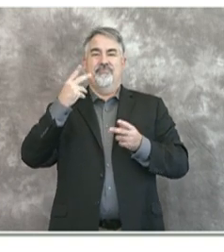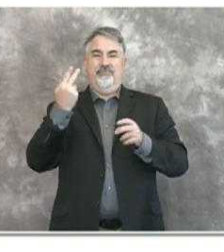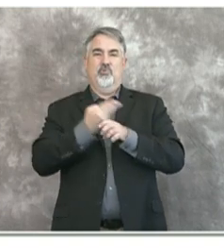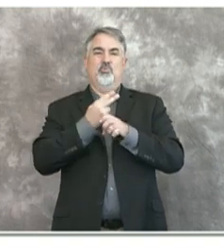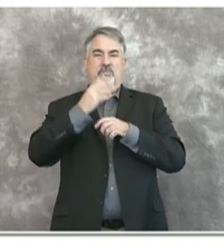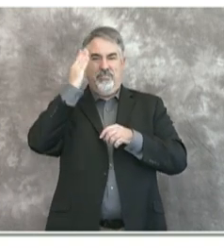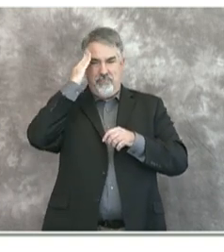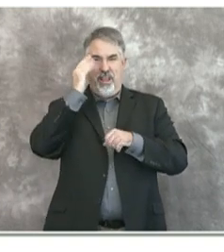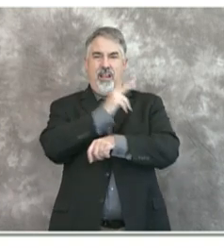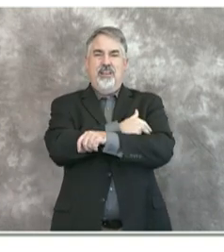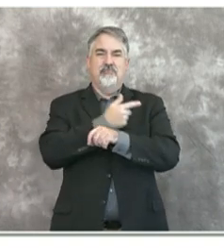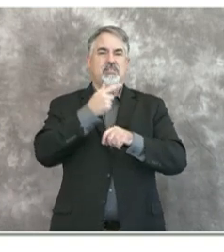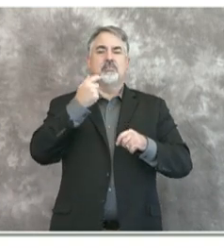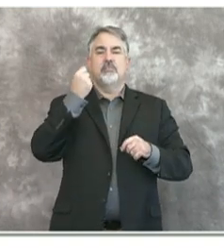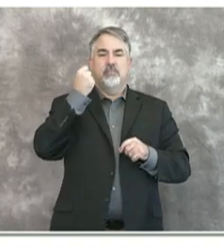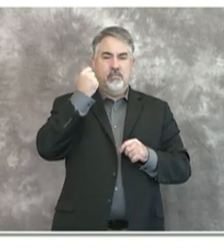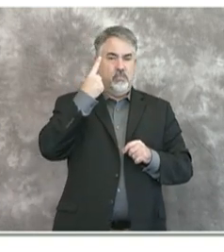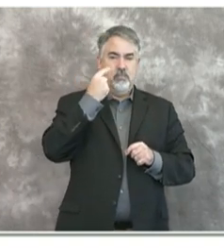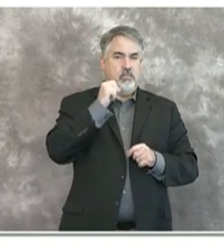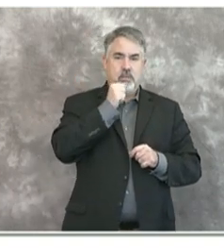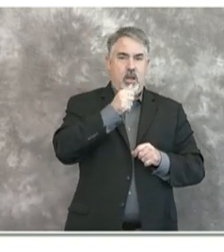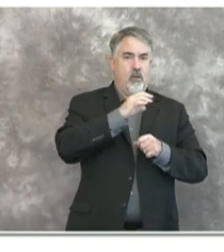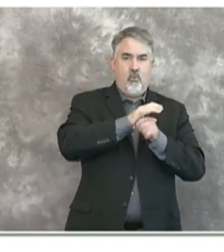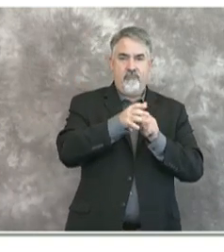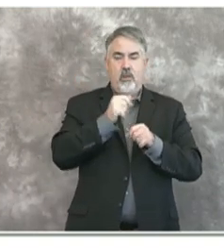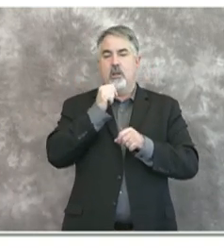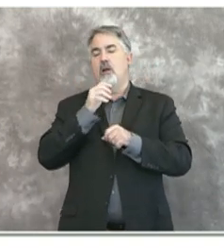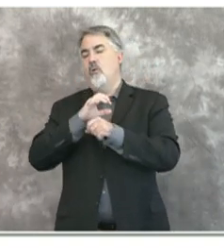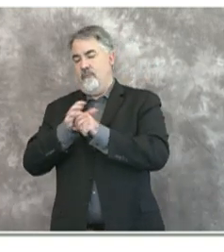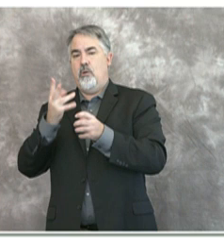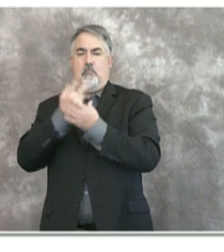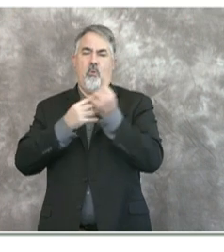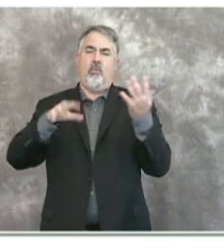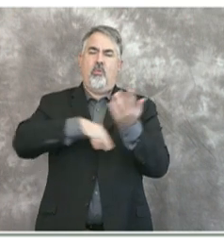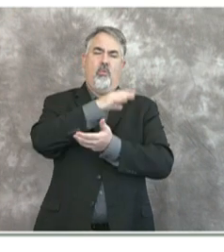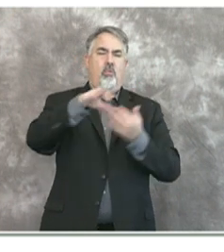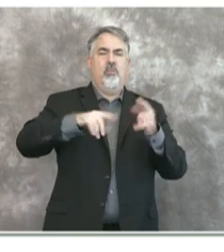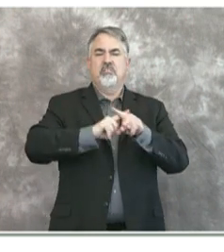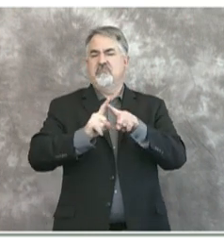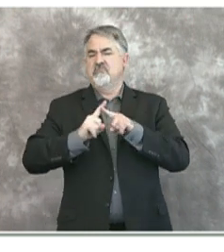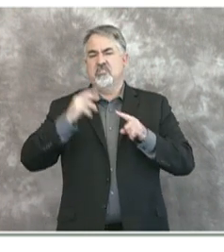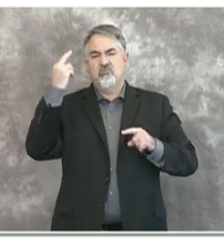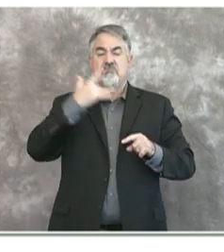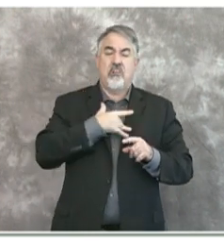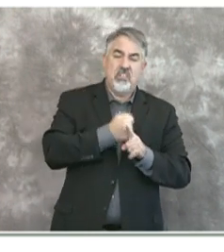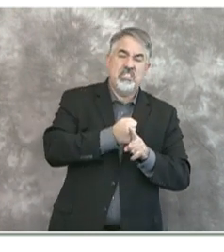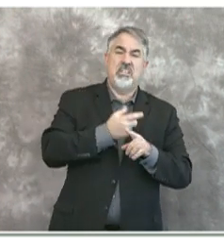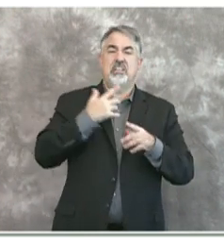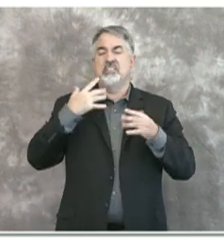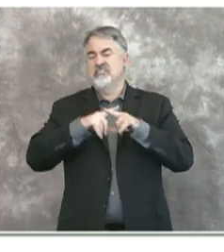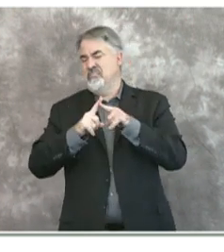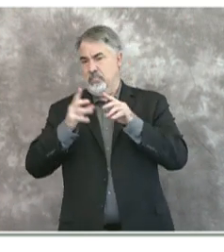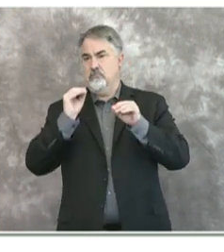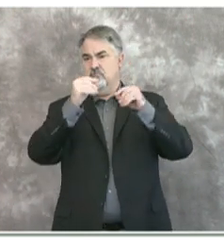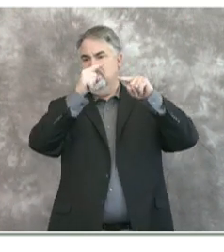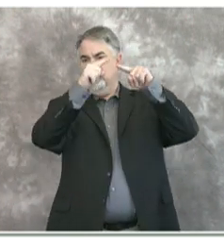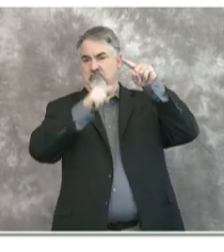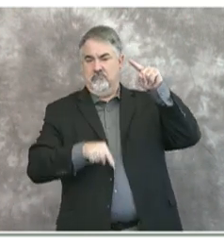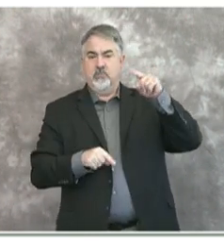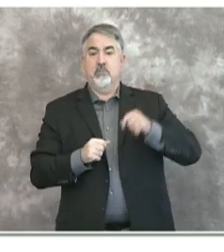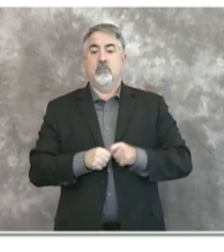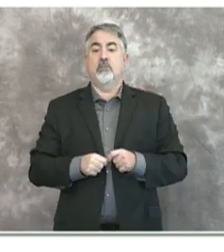and non-COVID patients at all of our non-federal regional hospitals. Final chart here is our cumulative